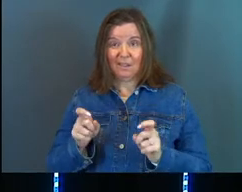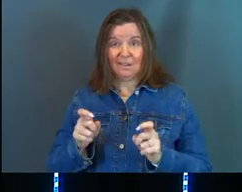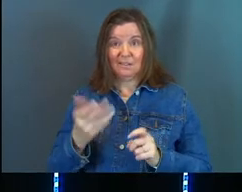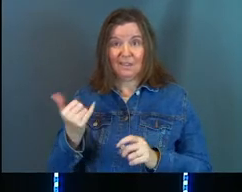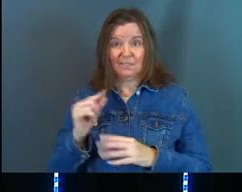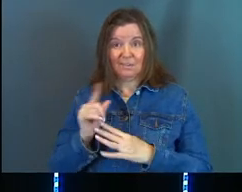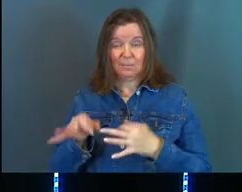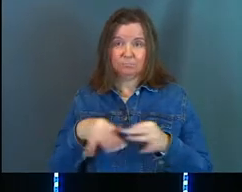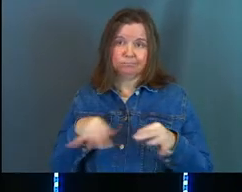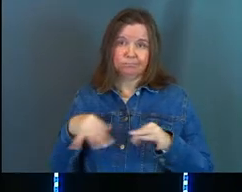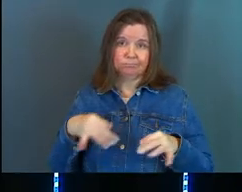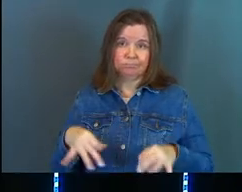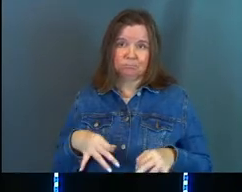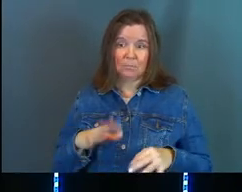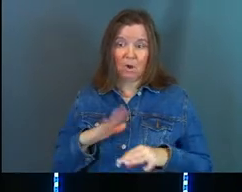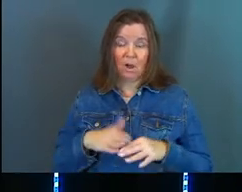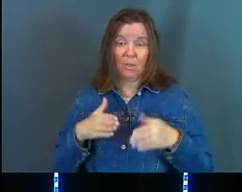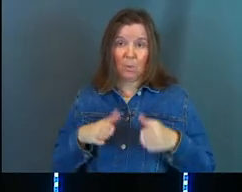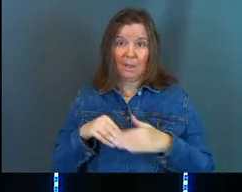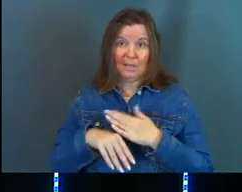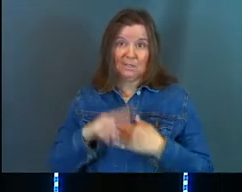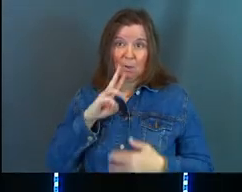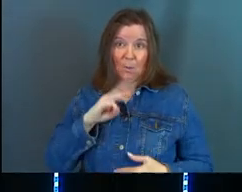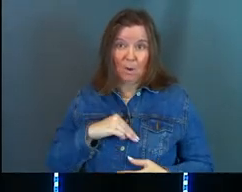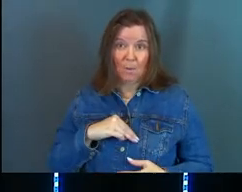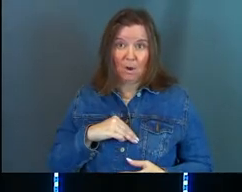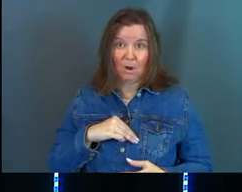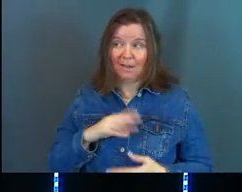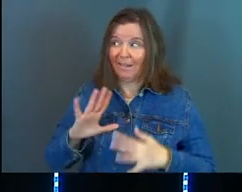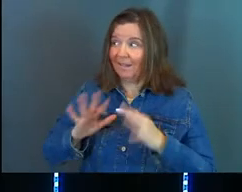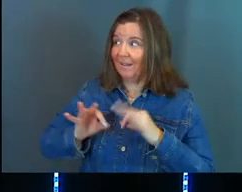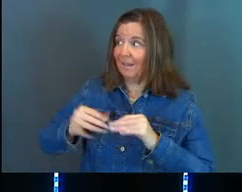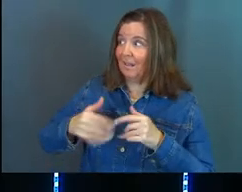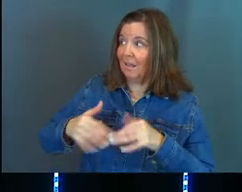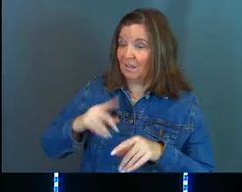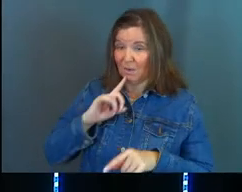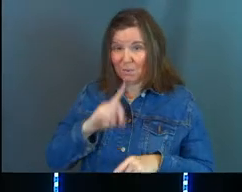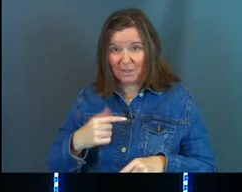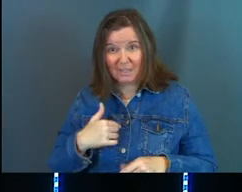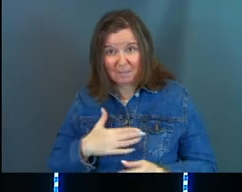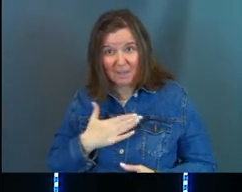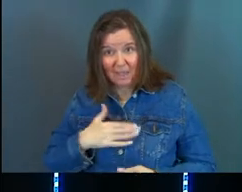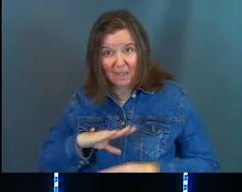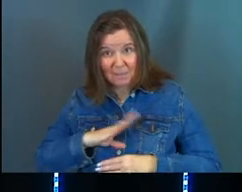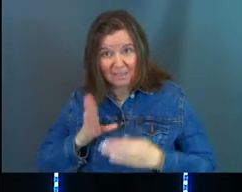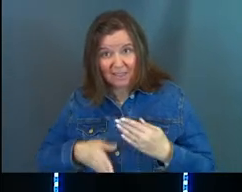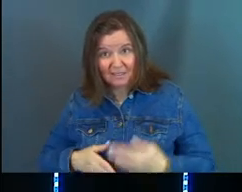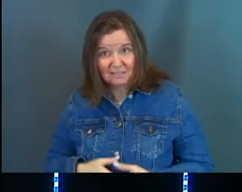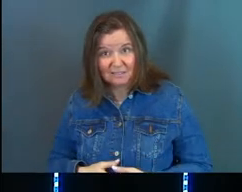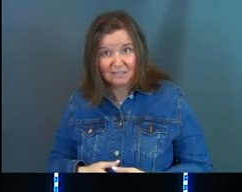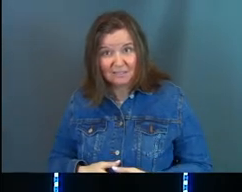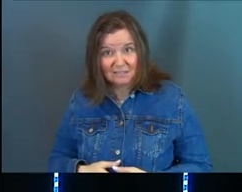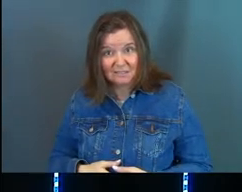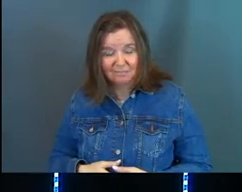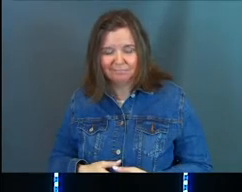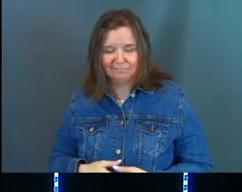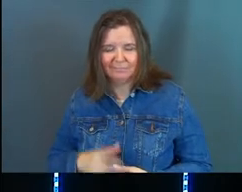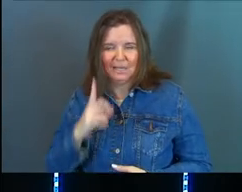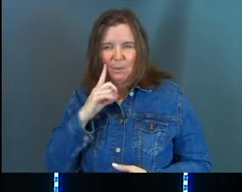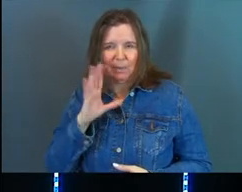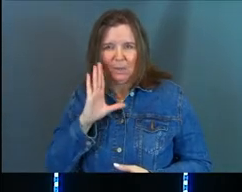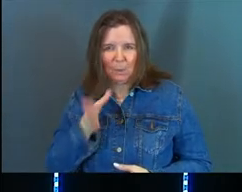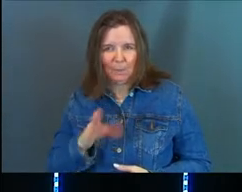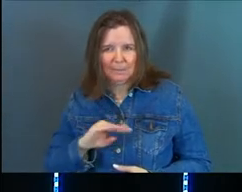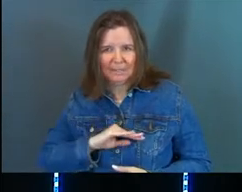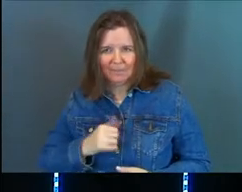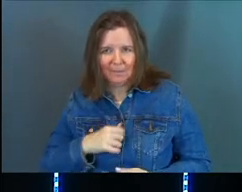the 15-minute explanation on the way into Walmart, are you really going to be happy at the end? Because I don't think